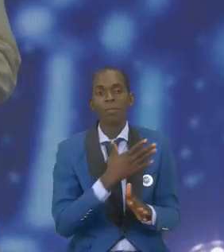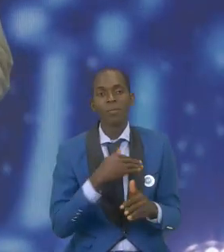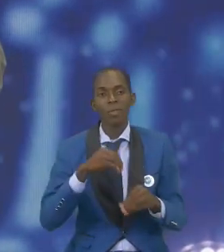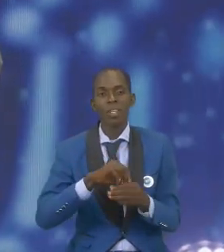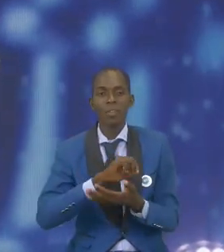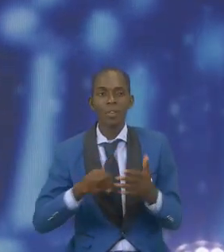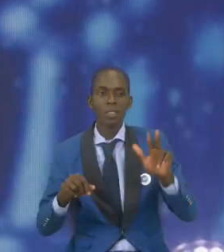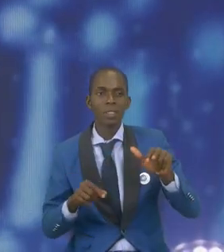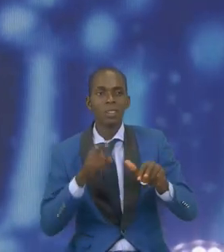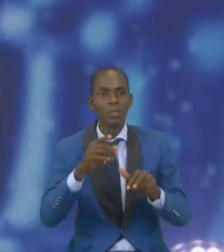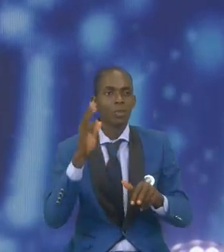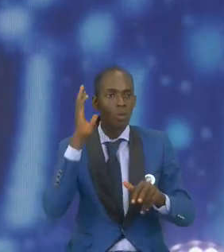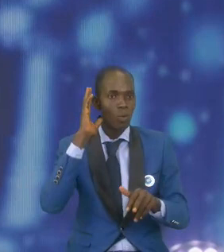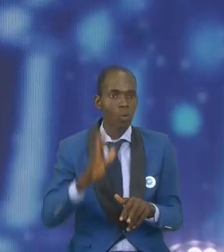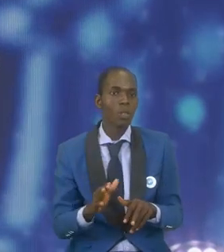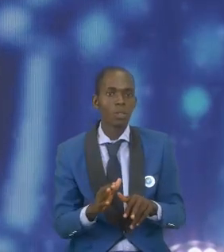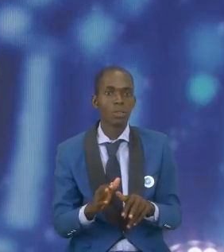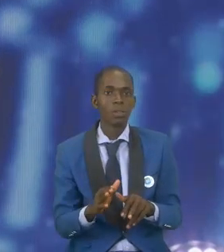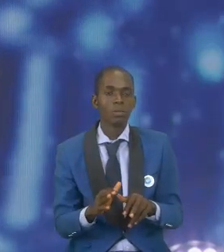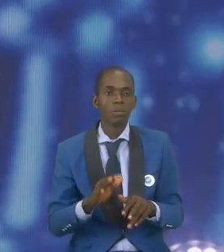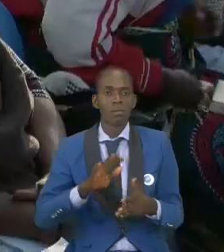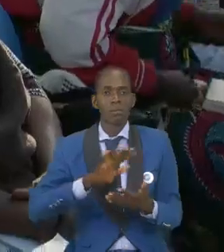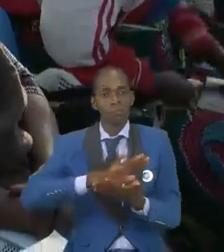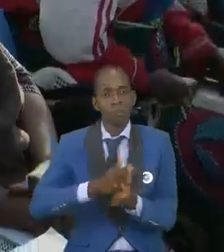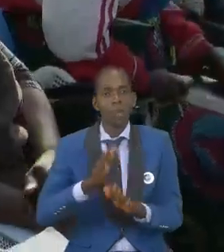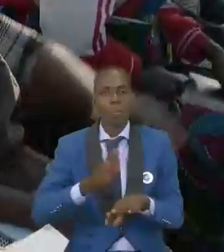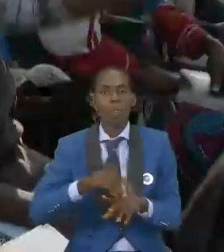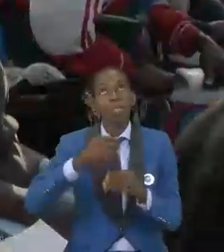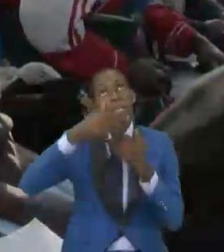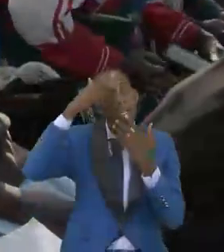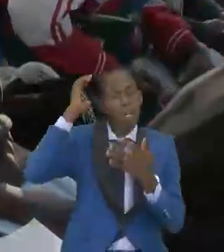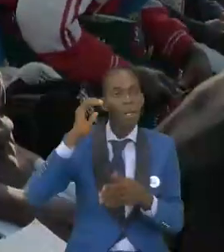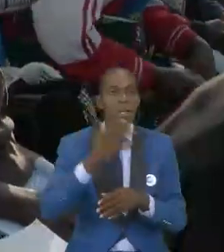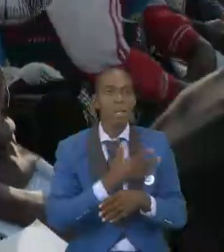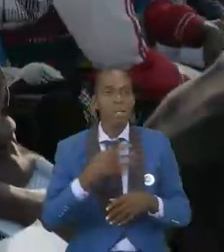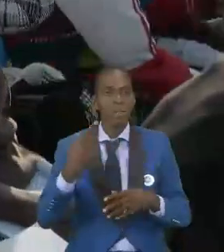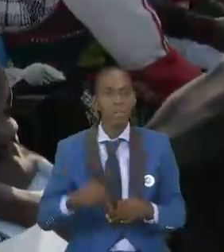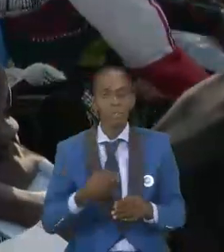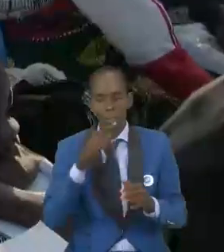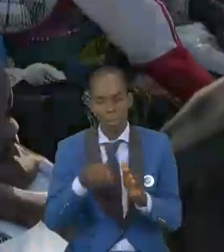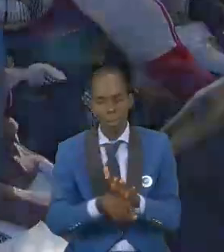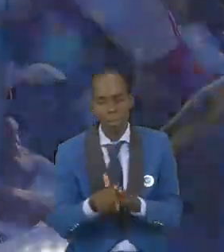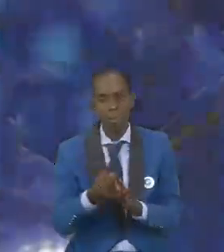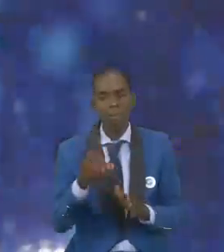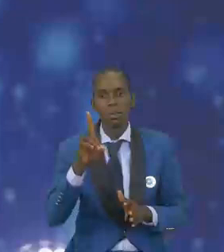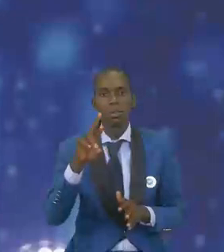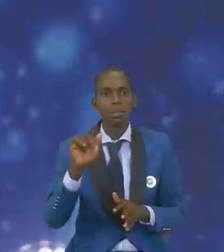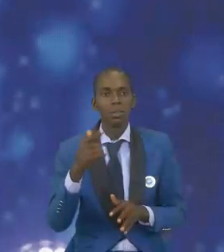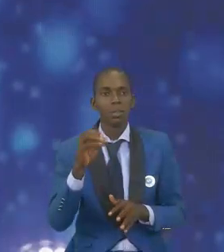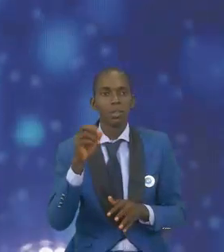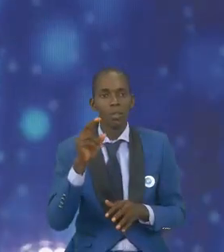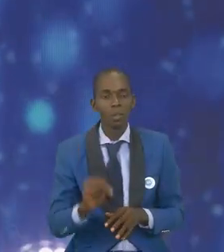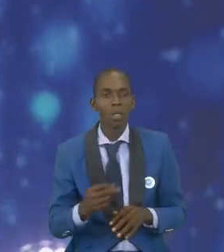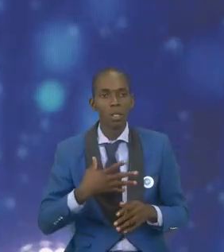shalt tread upon the lion and the adder, young lion and the dragon, thou shalt